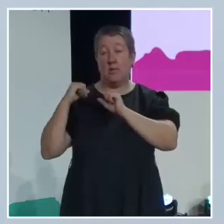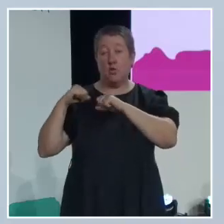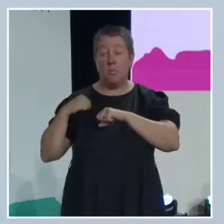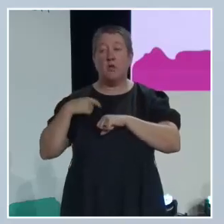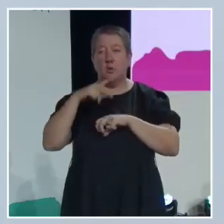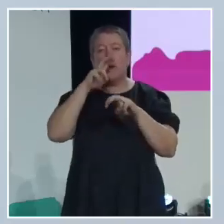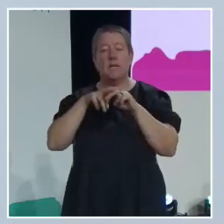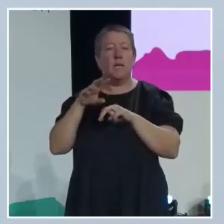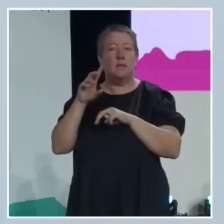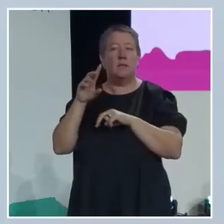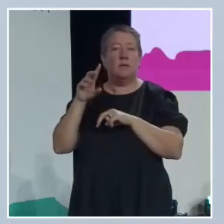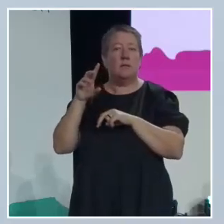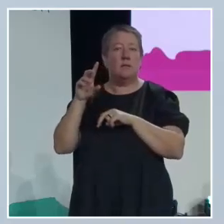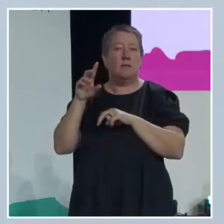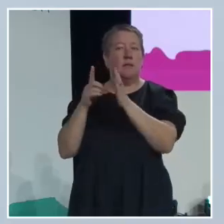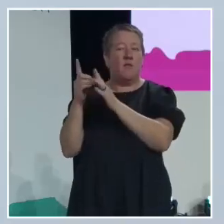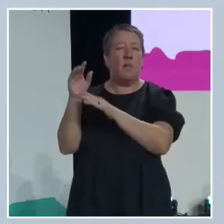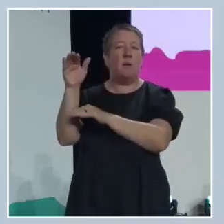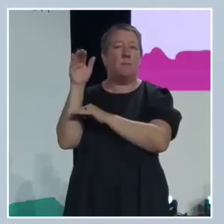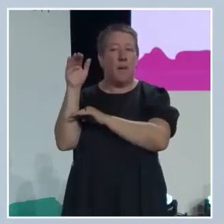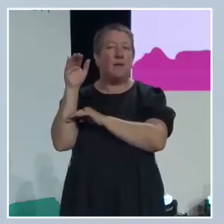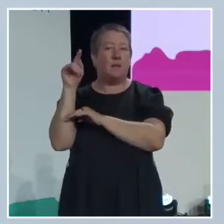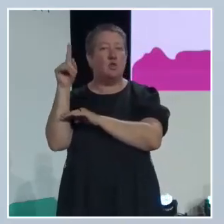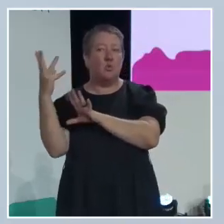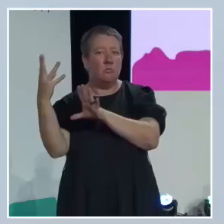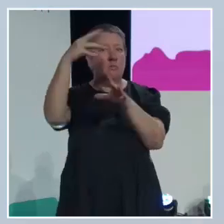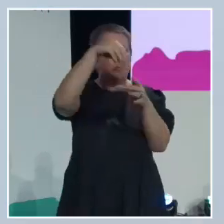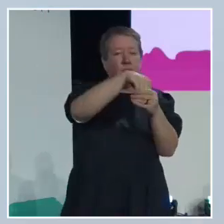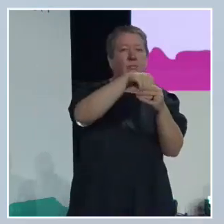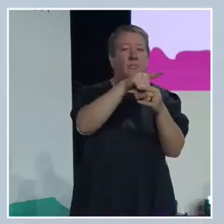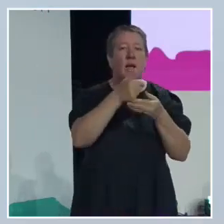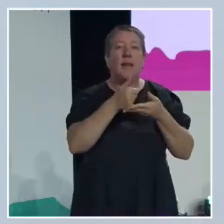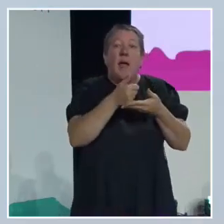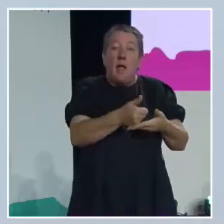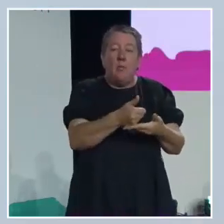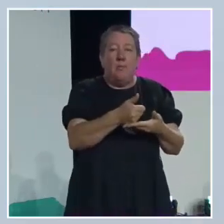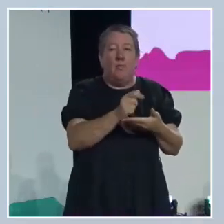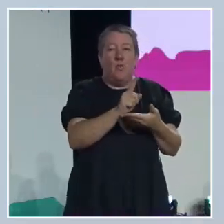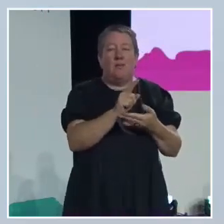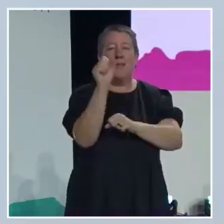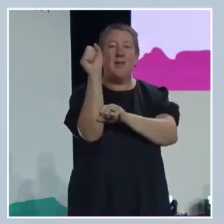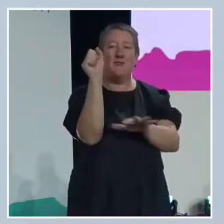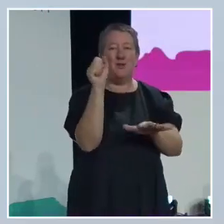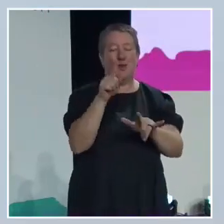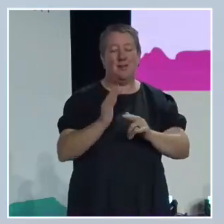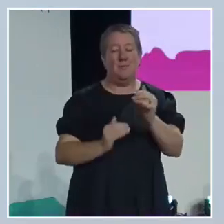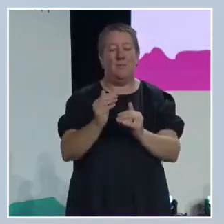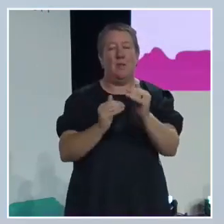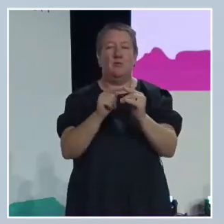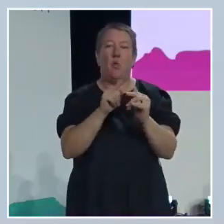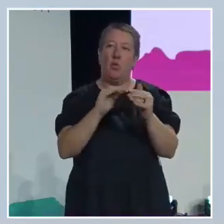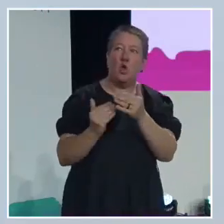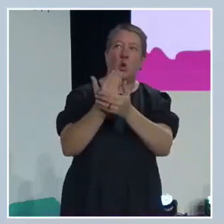to step in and to help build the infrastructure of these new